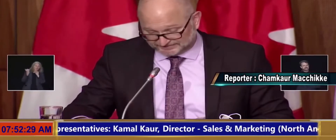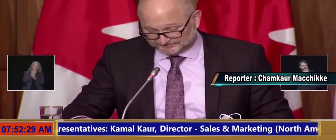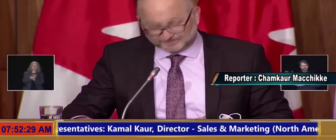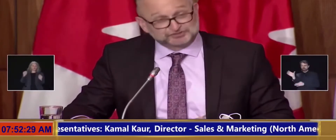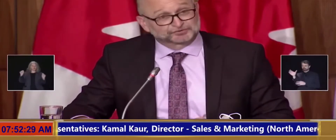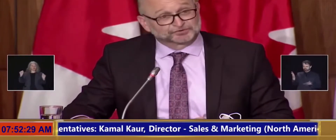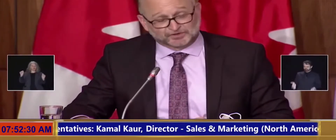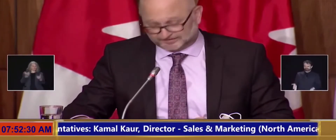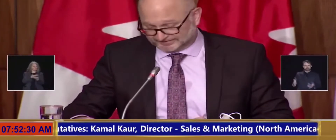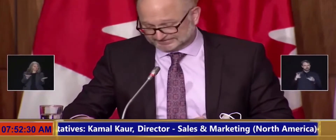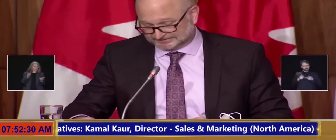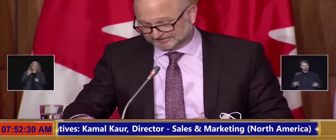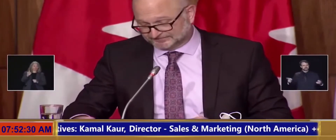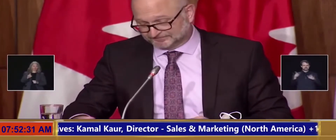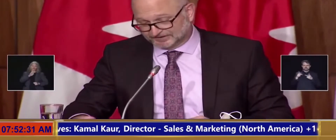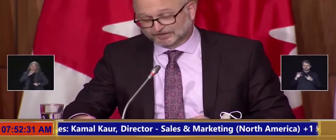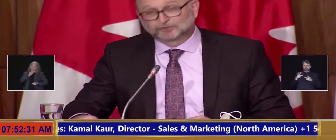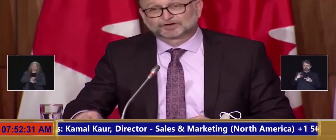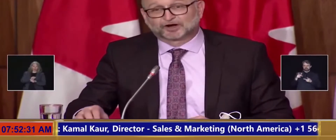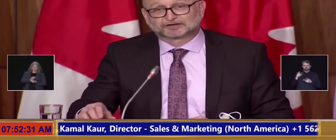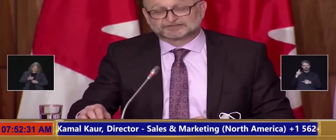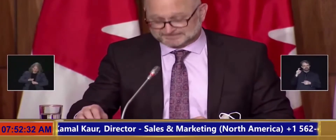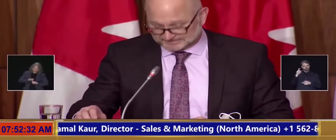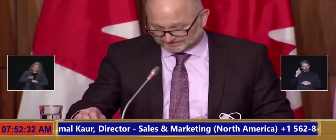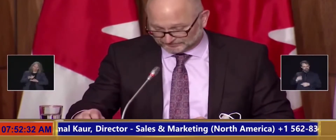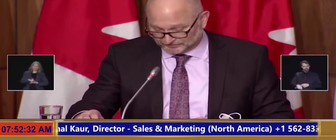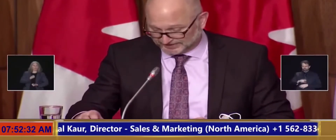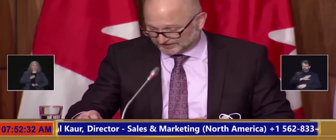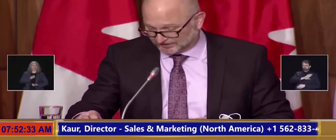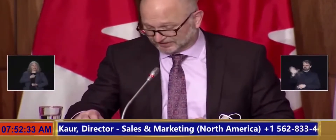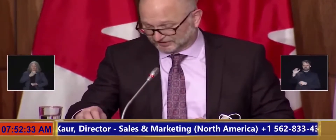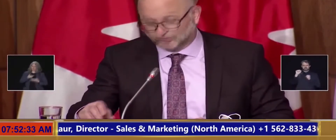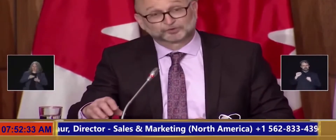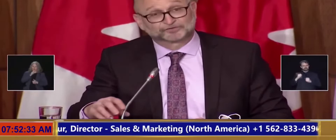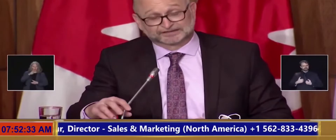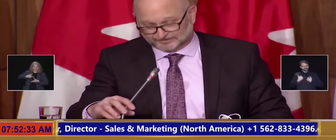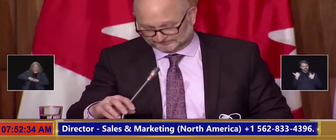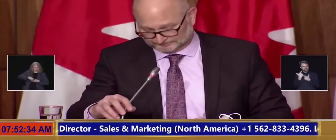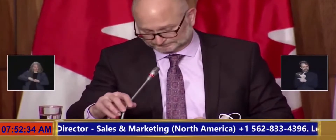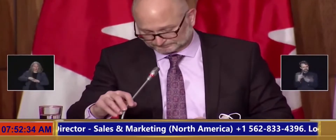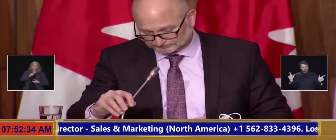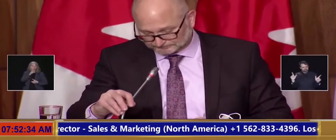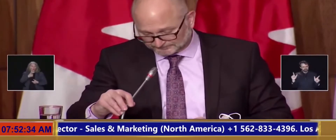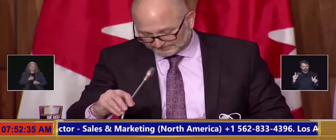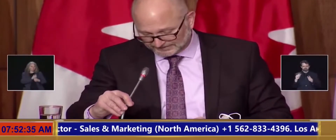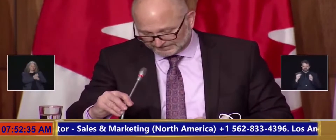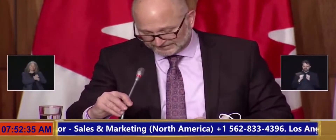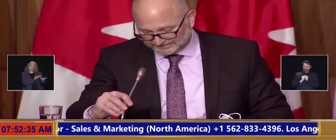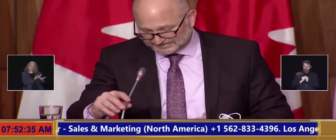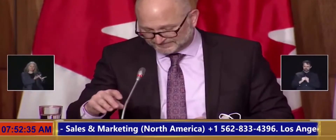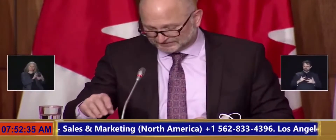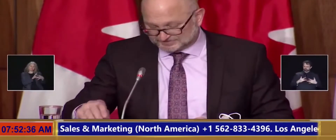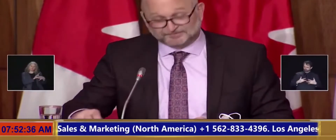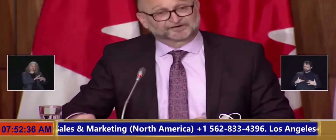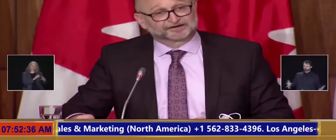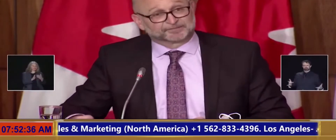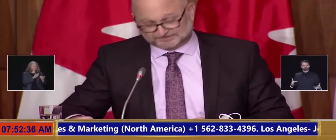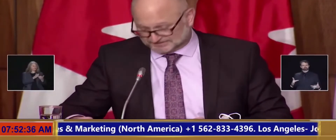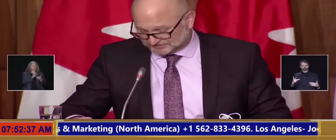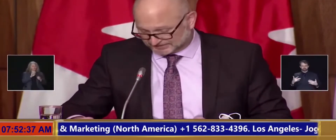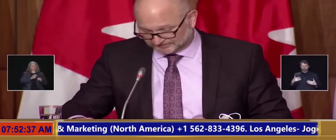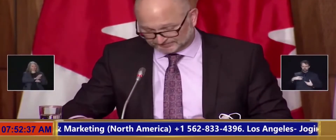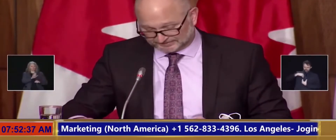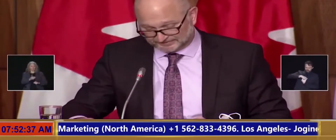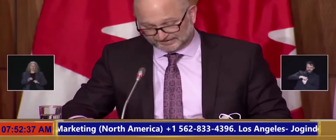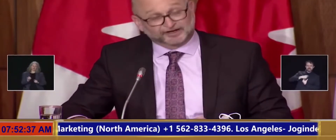deserves to live a true, authentic life, regardless of who they are or who they love. These values are